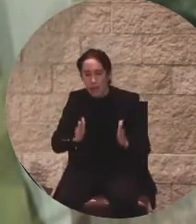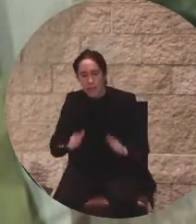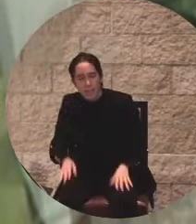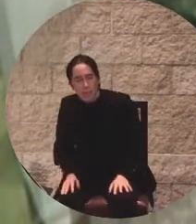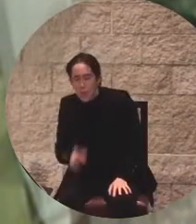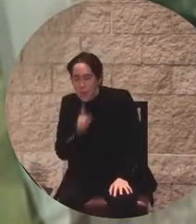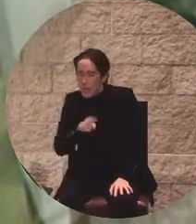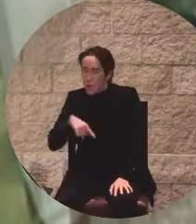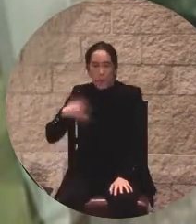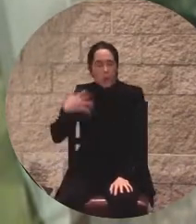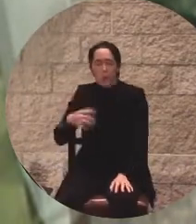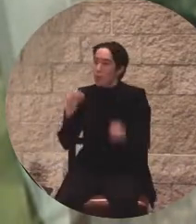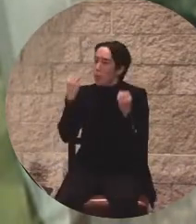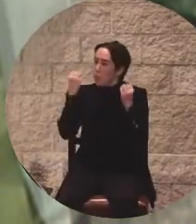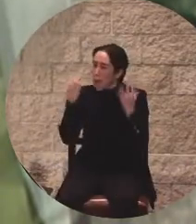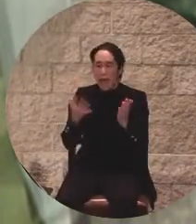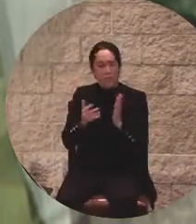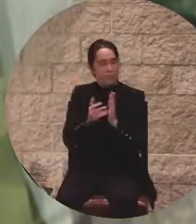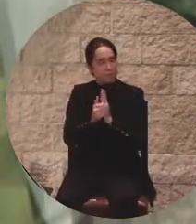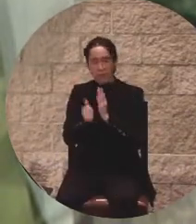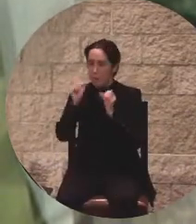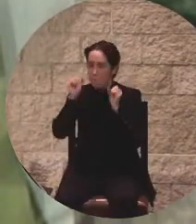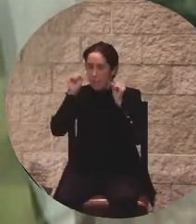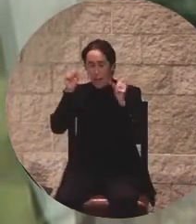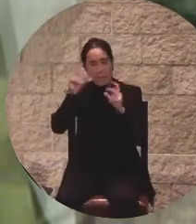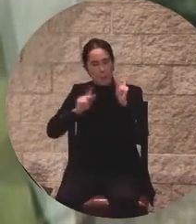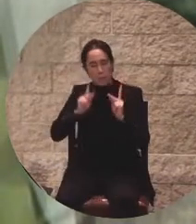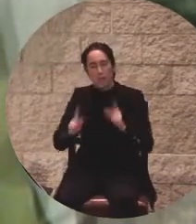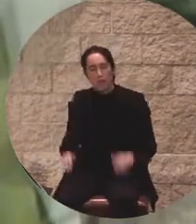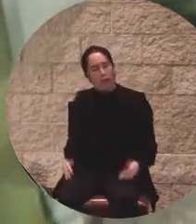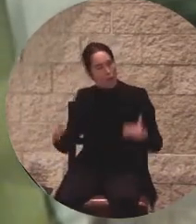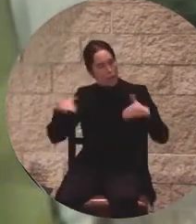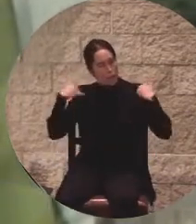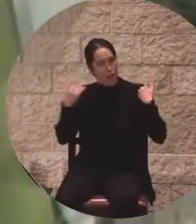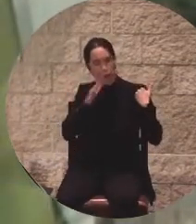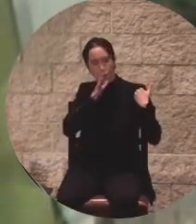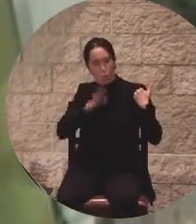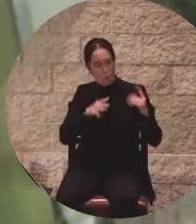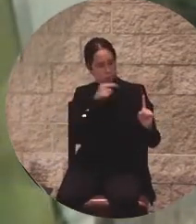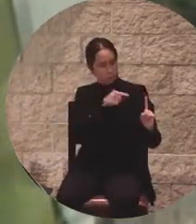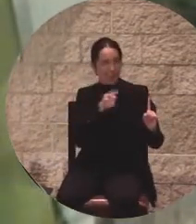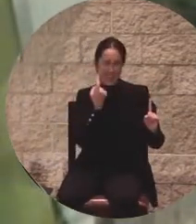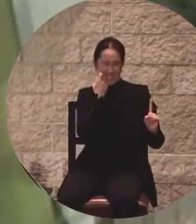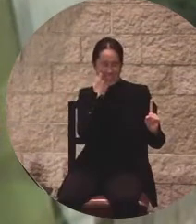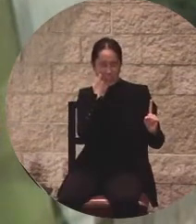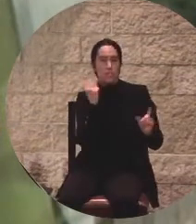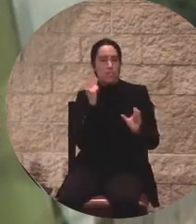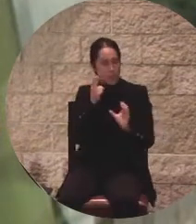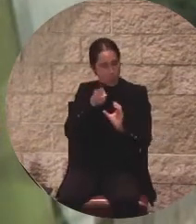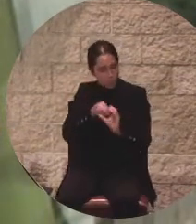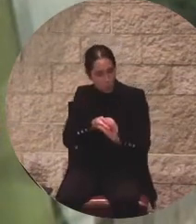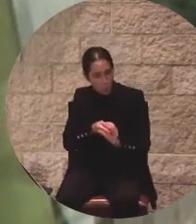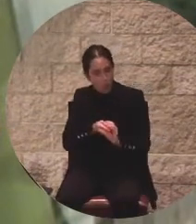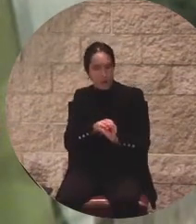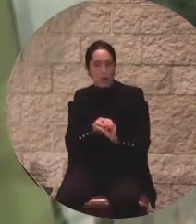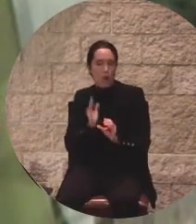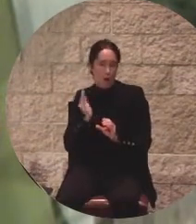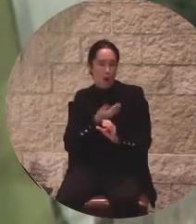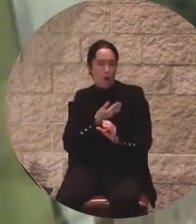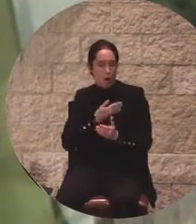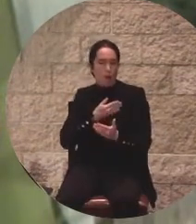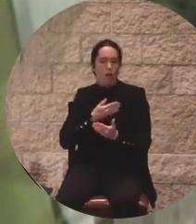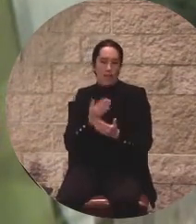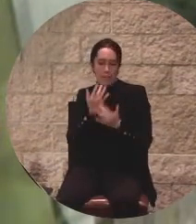embarrassment of riches here. This young lady has recently joined the roster of singers here at Unity. She's